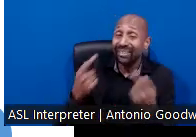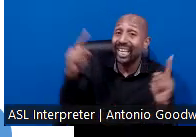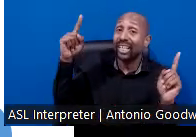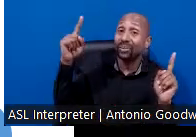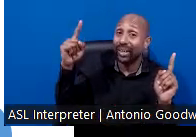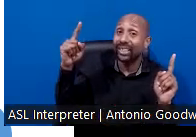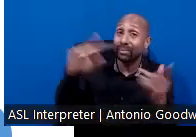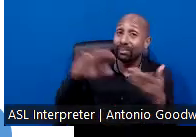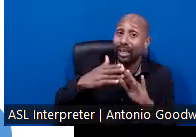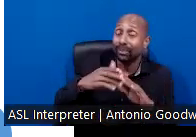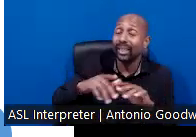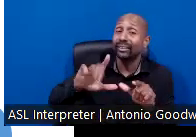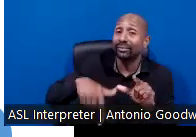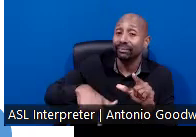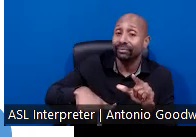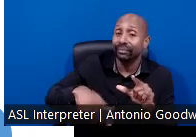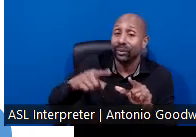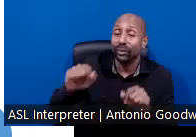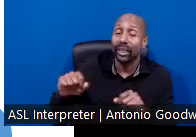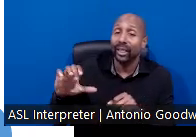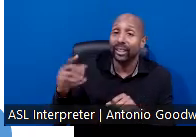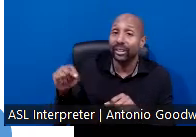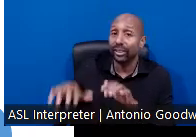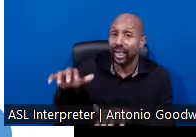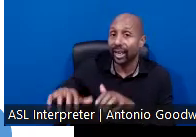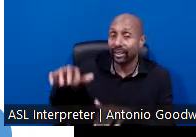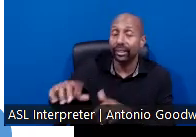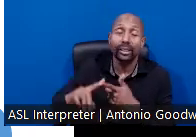or come talk.